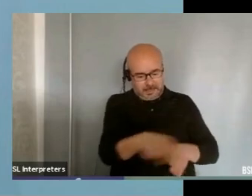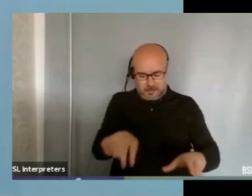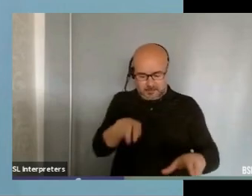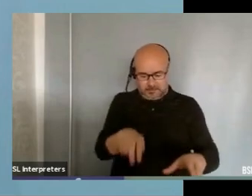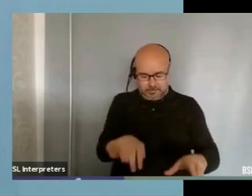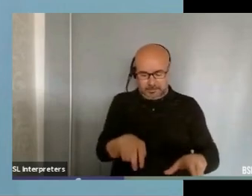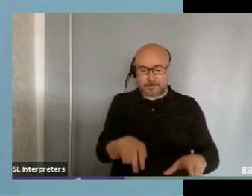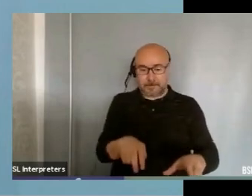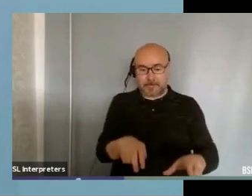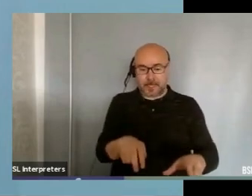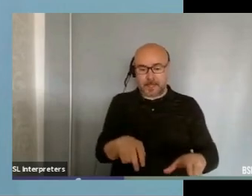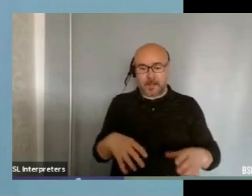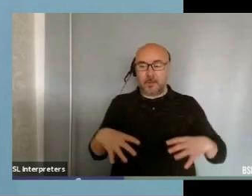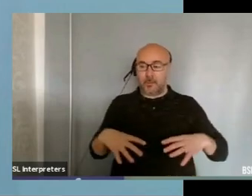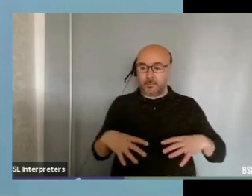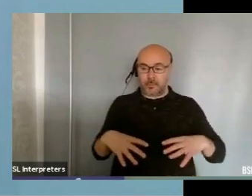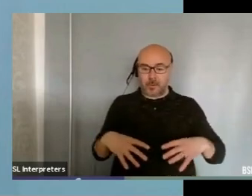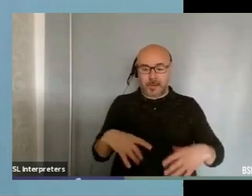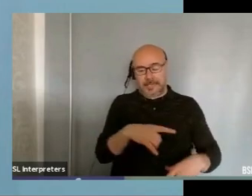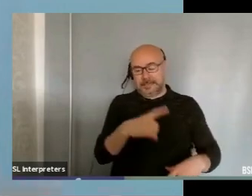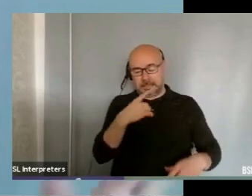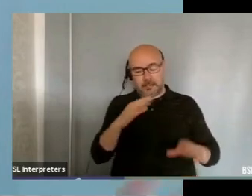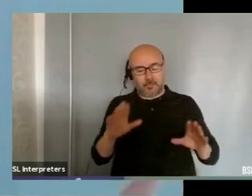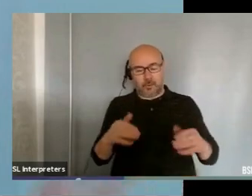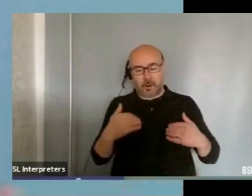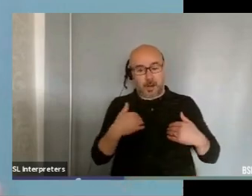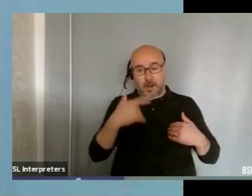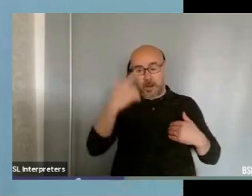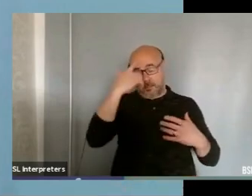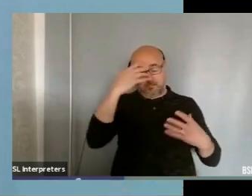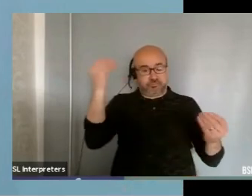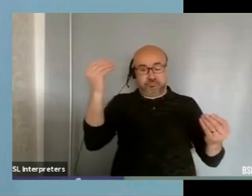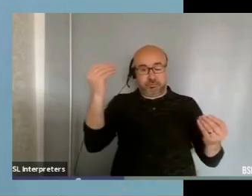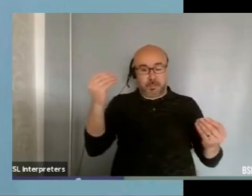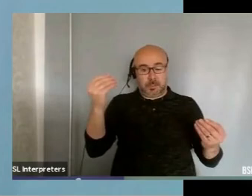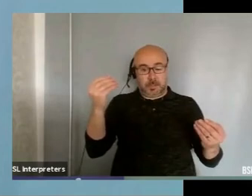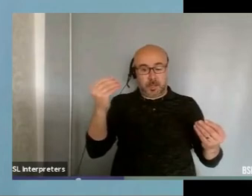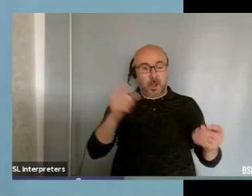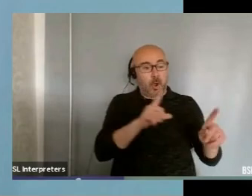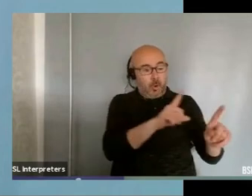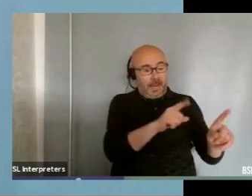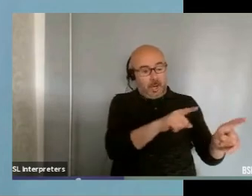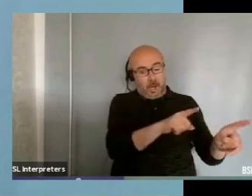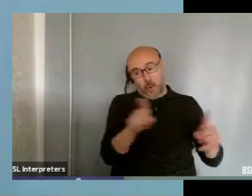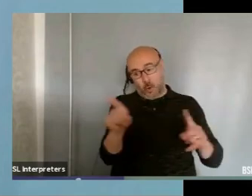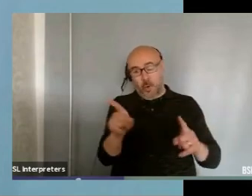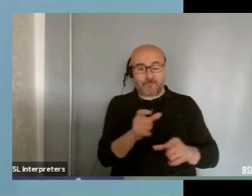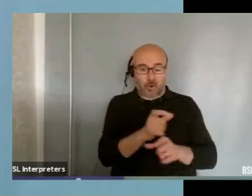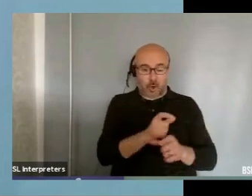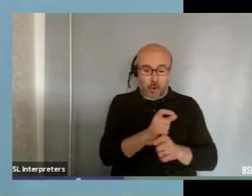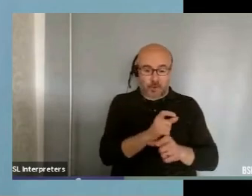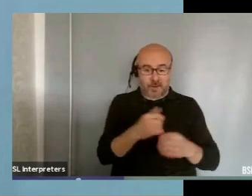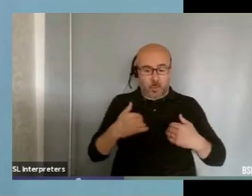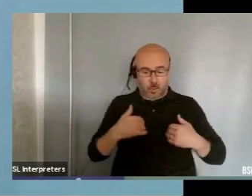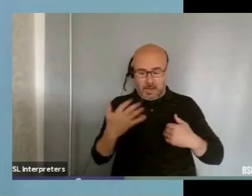through that. That's saying, what matters to you? I'm fried. I am just exhausted. Well, go get some coffee and we've got somebody to take